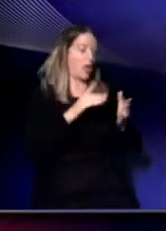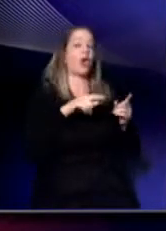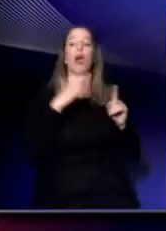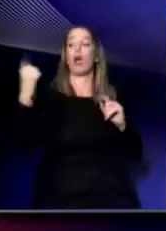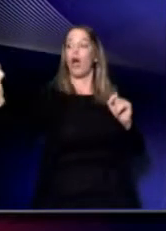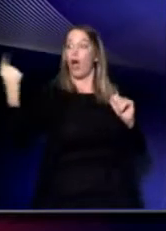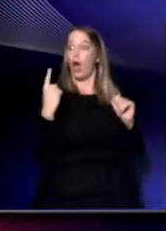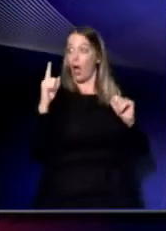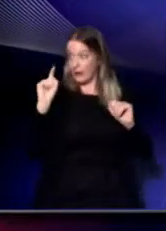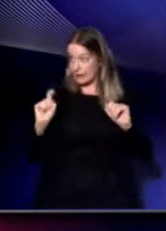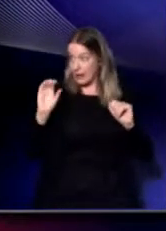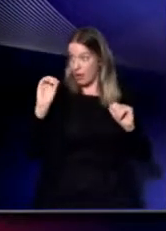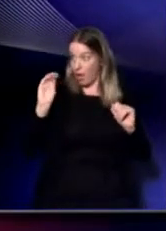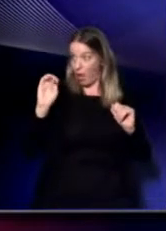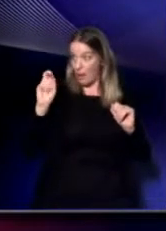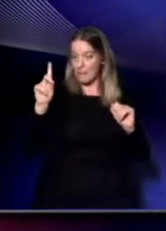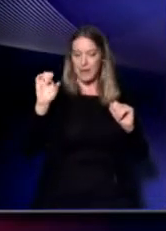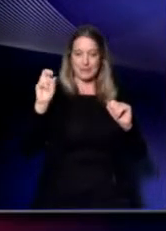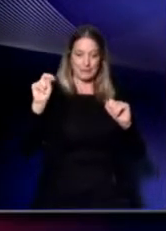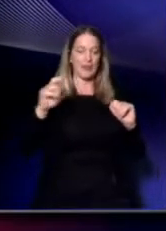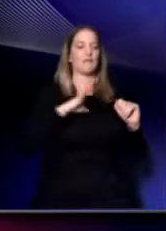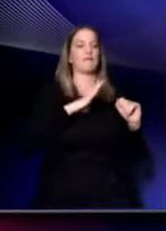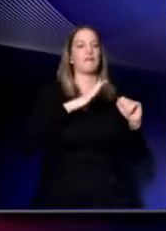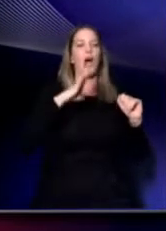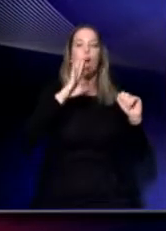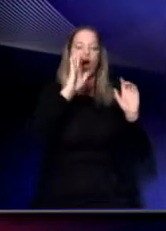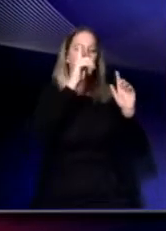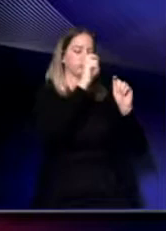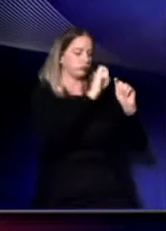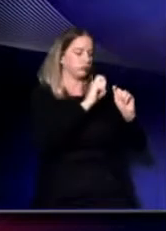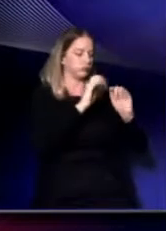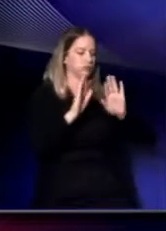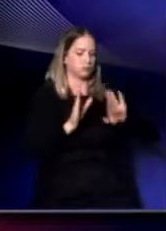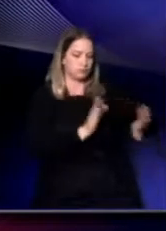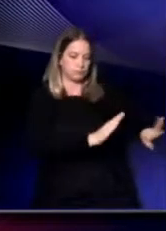they of course serve as independent contractors.